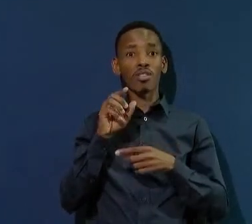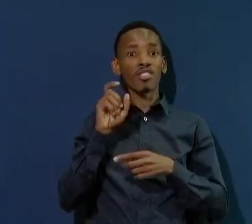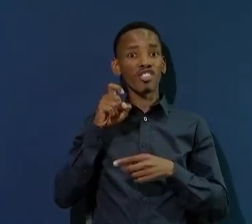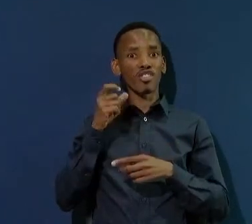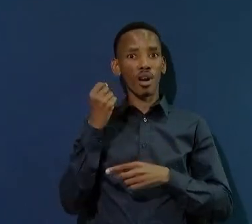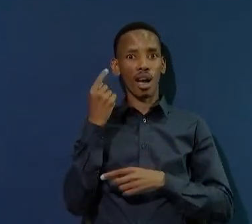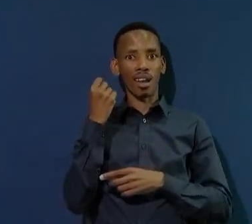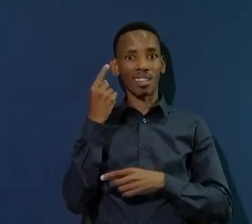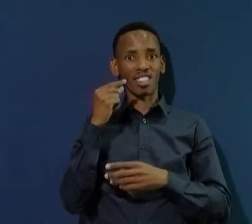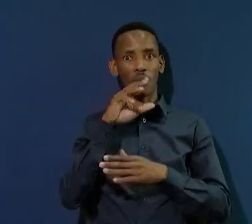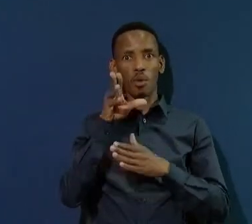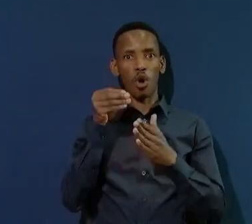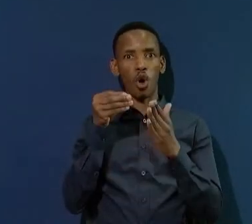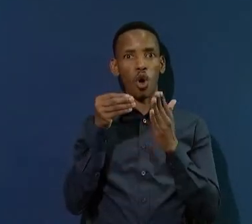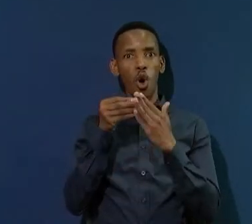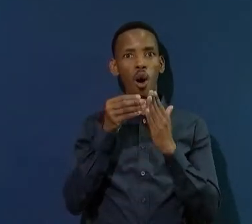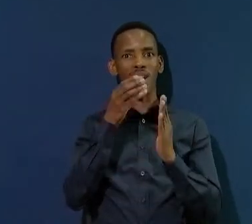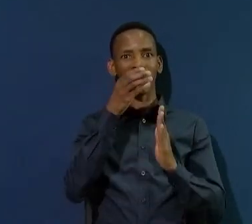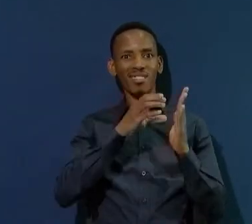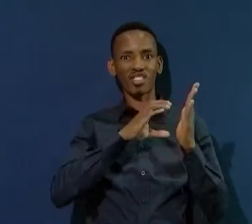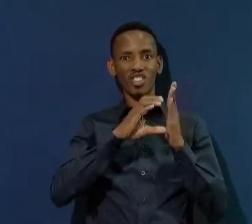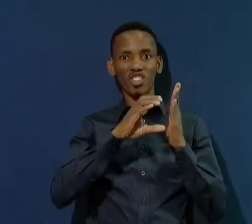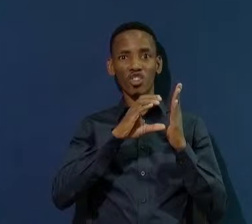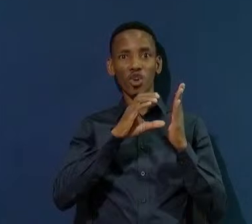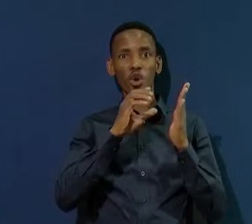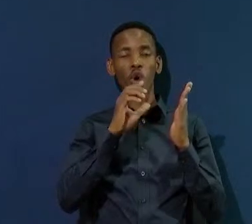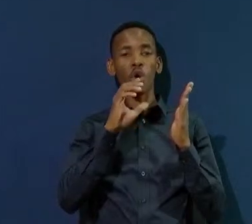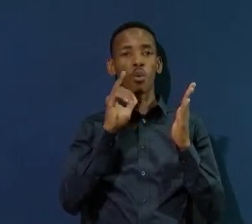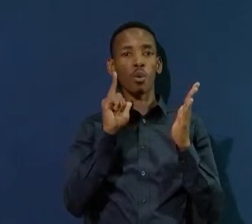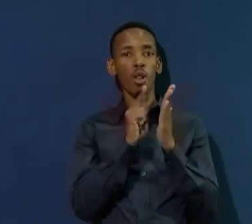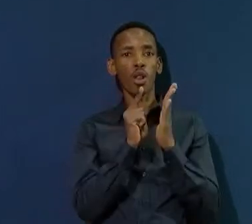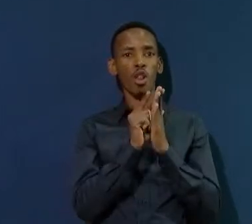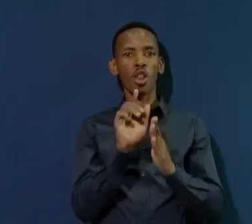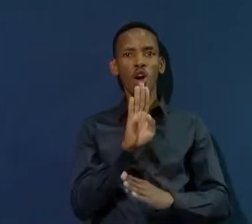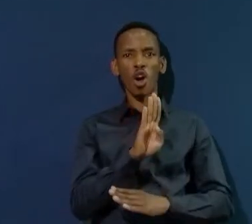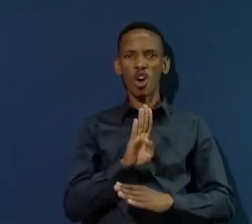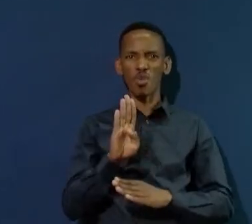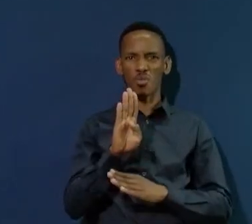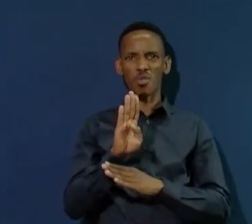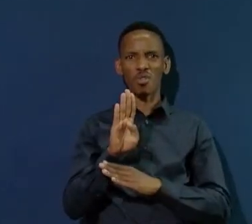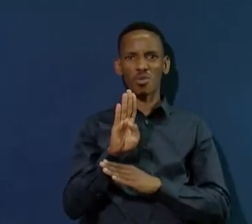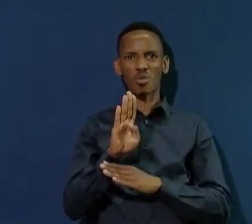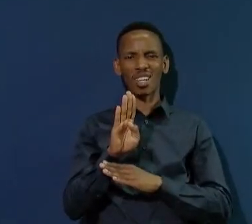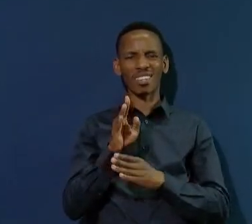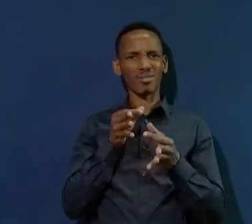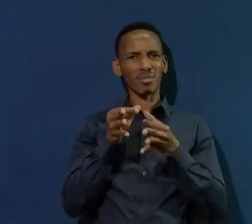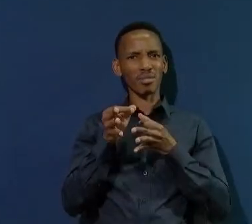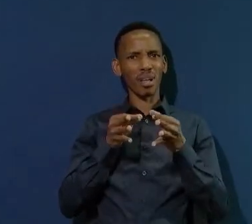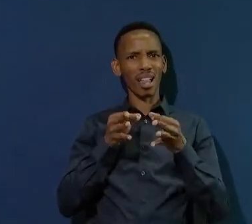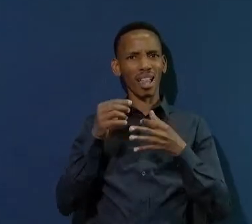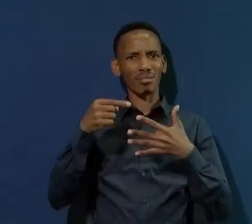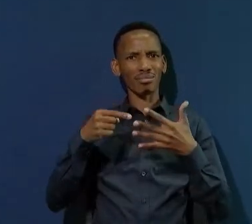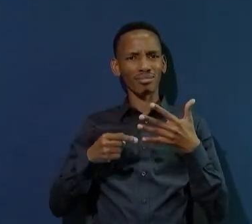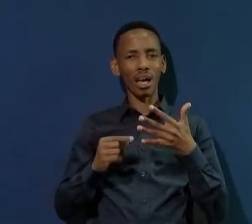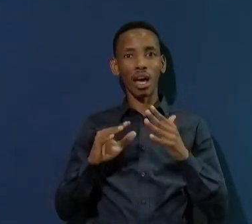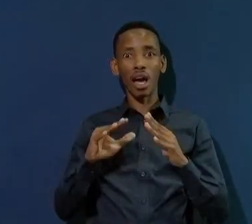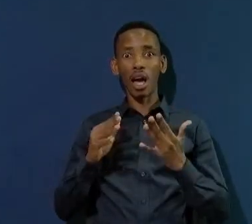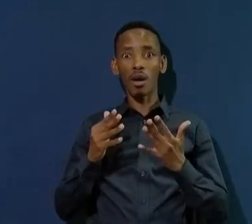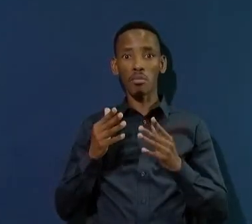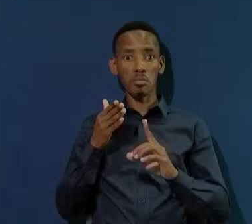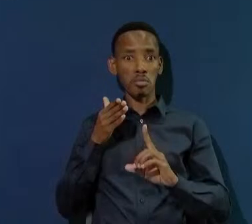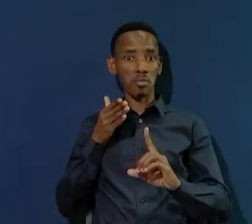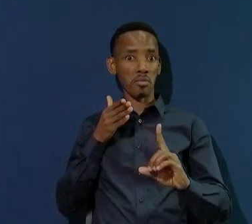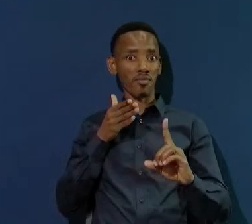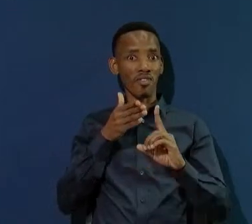The sections tse gore di teng tsa molao motheo wa lefatshe la Botswana di bua di reng di tlhalosa di reng malebane le yone kgang